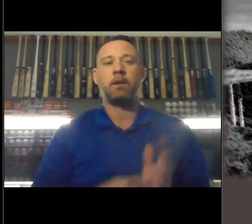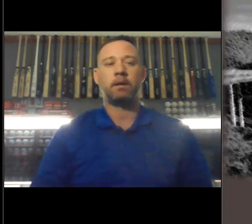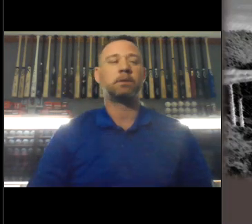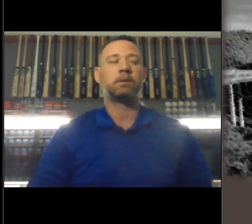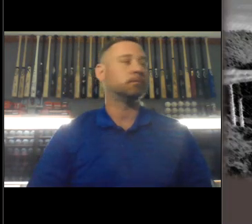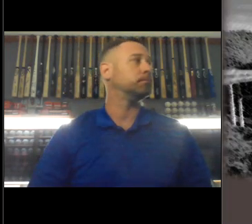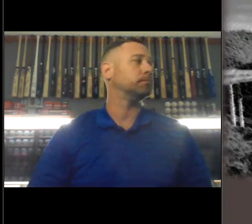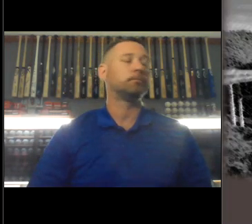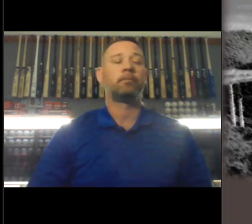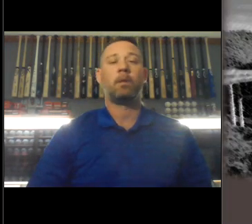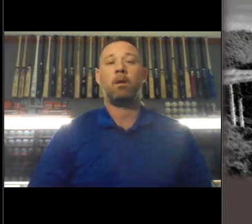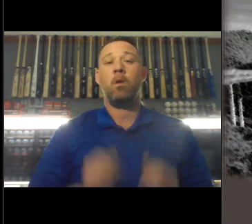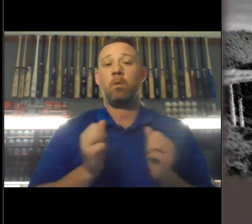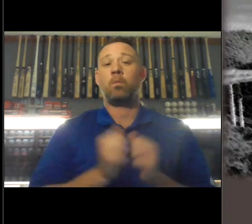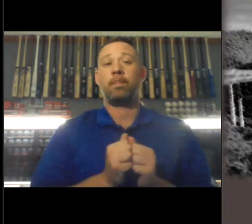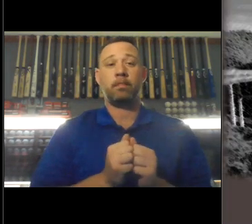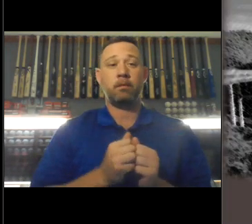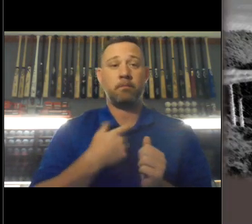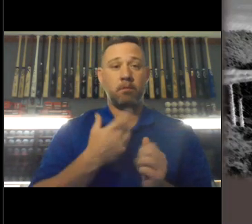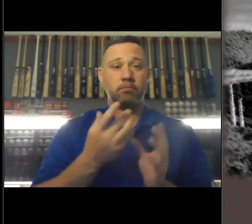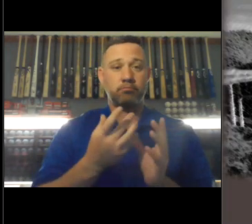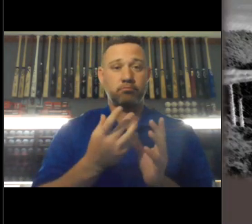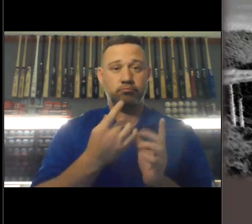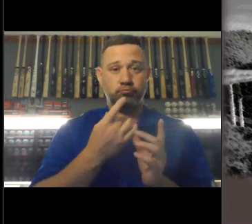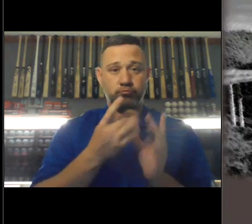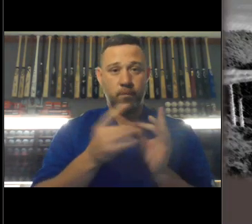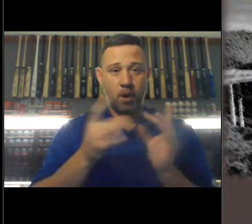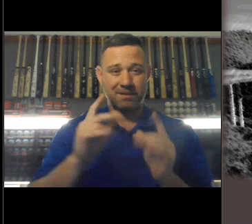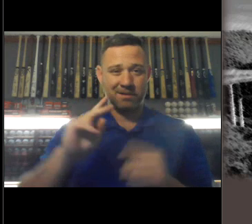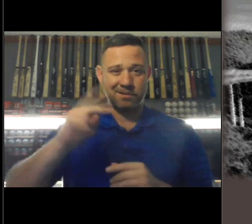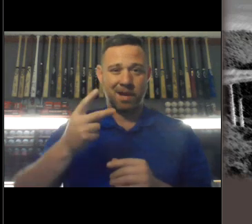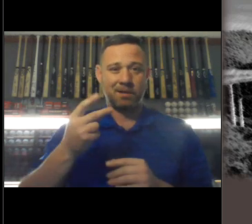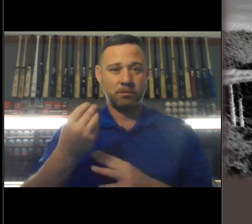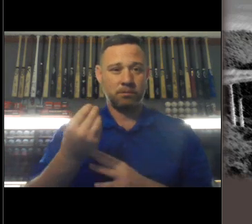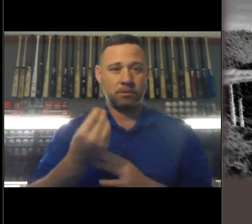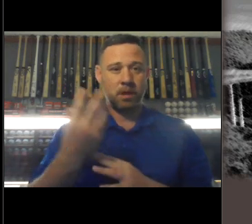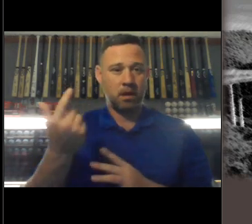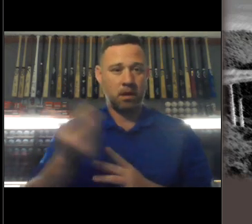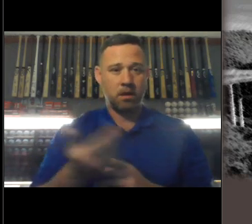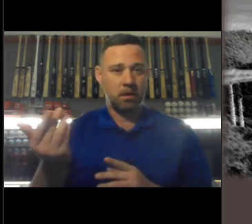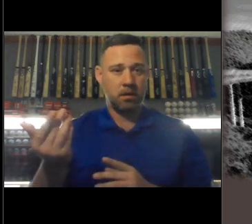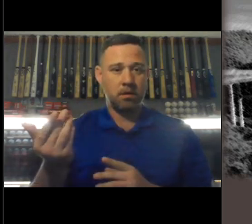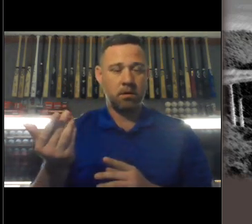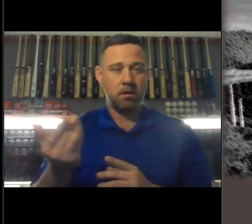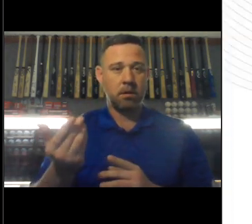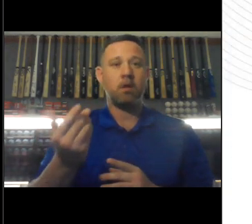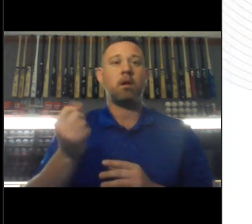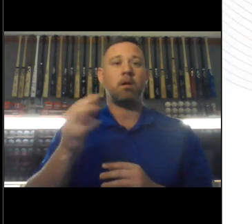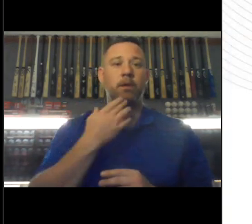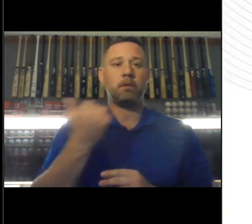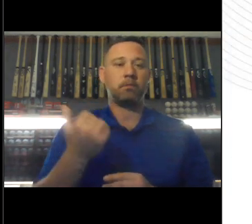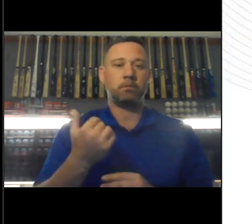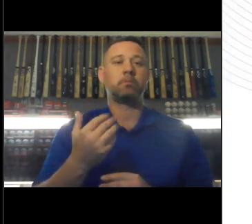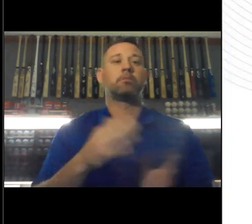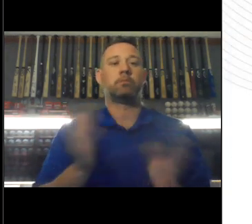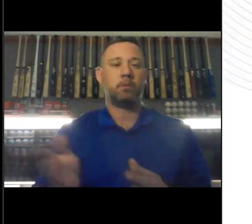that. With my regular remarks, if we could just go ahead and move to the second slide, I want to, oh, thank you. I have my own